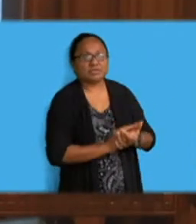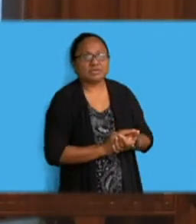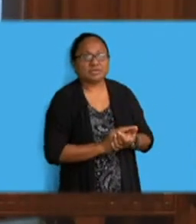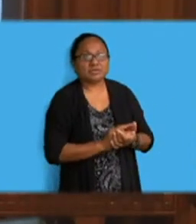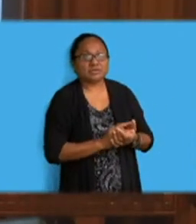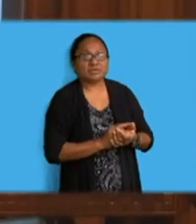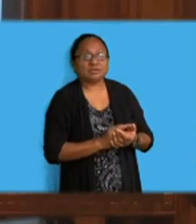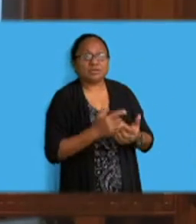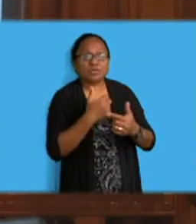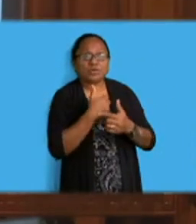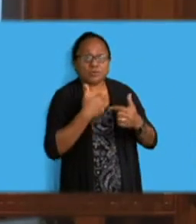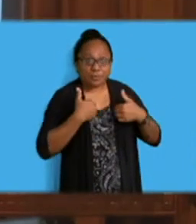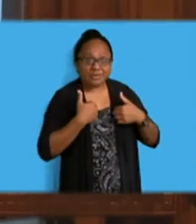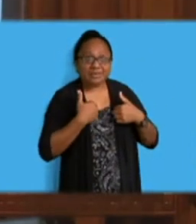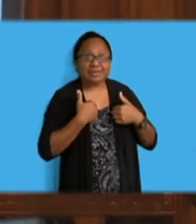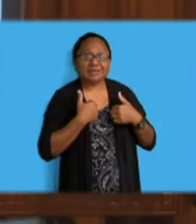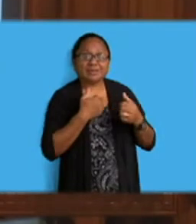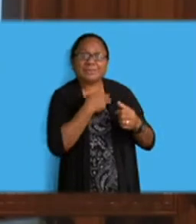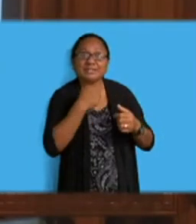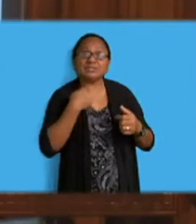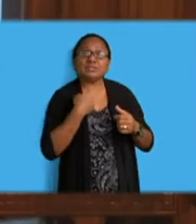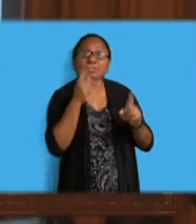gets access to quality education.